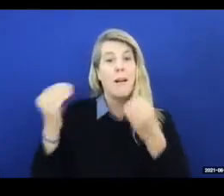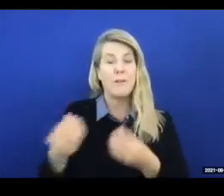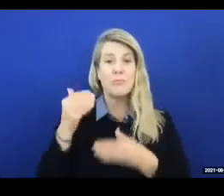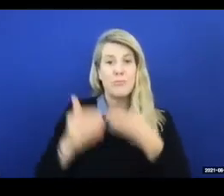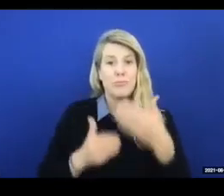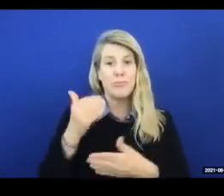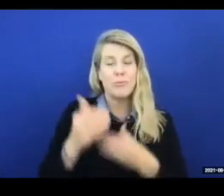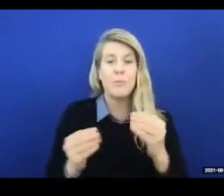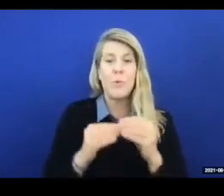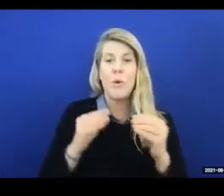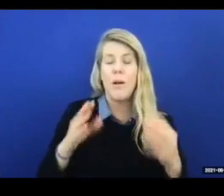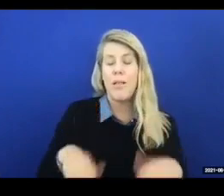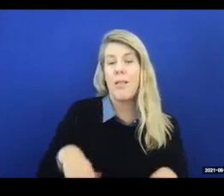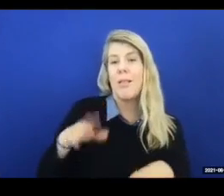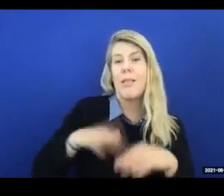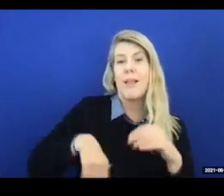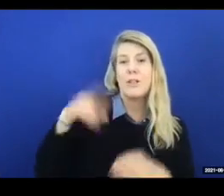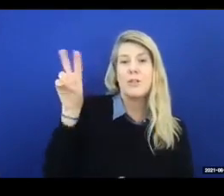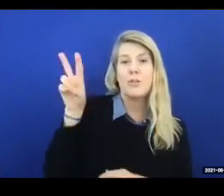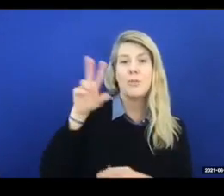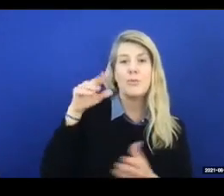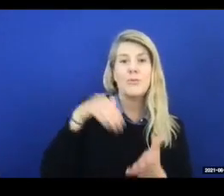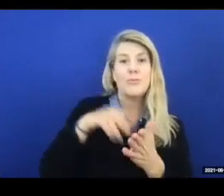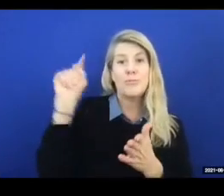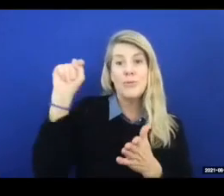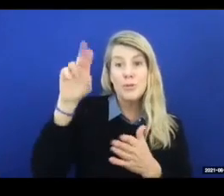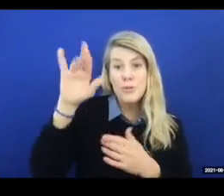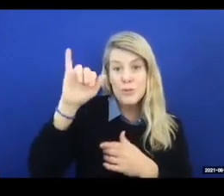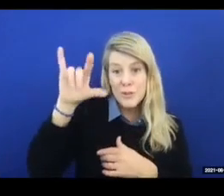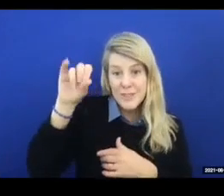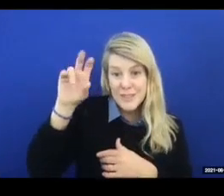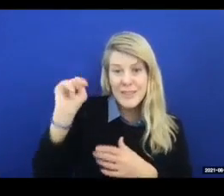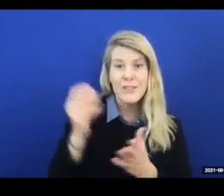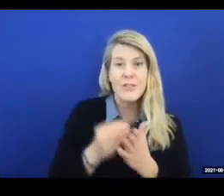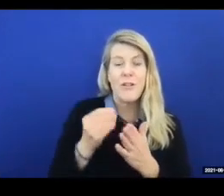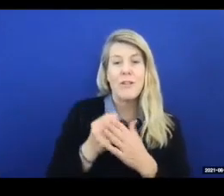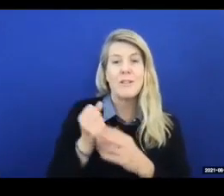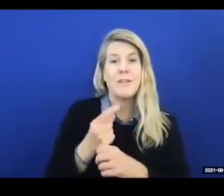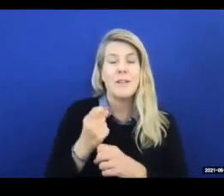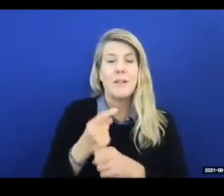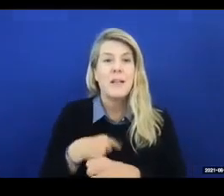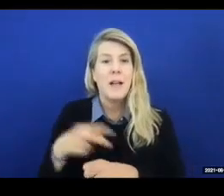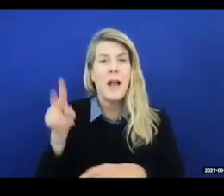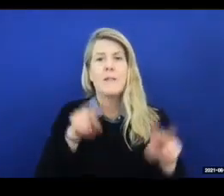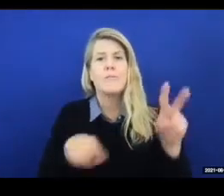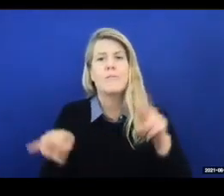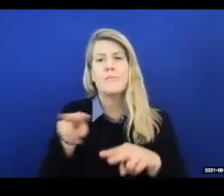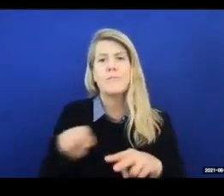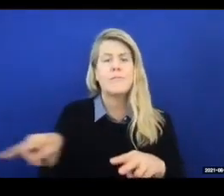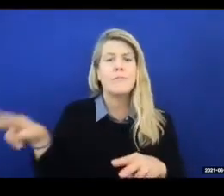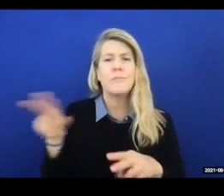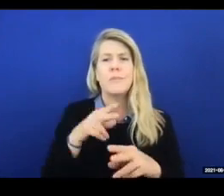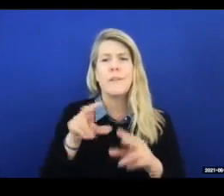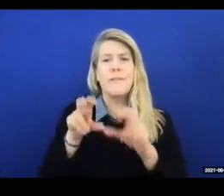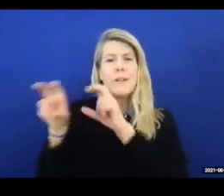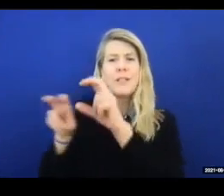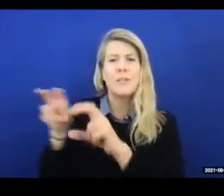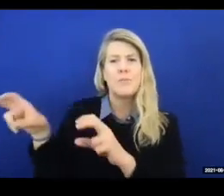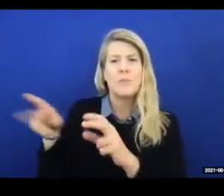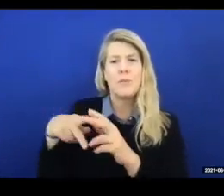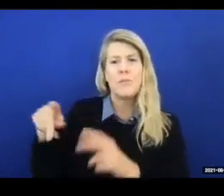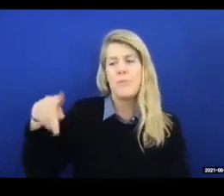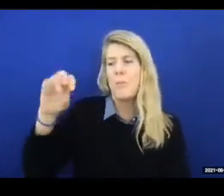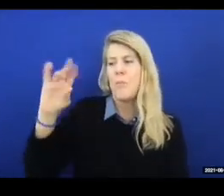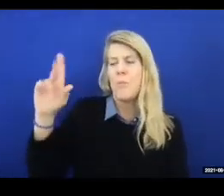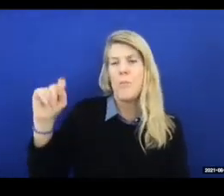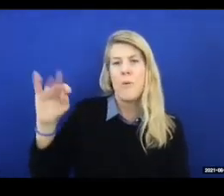than $2 trillion in transactions in a typical year. I oversee a short-term investment portfolio of